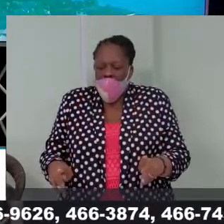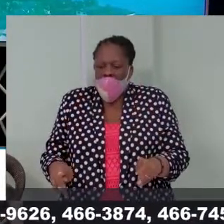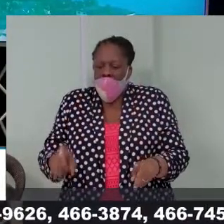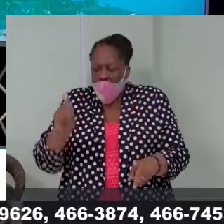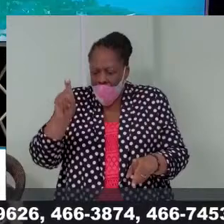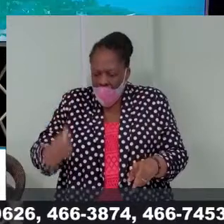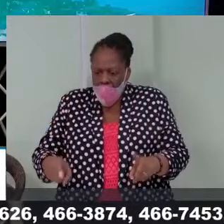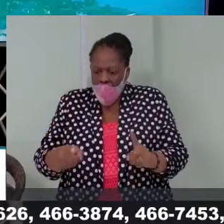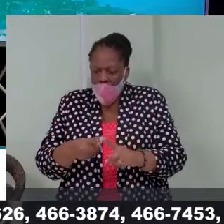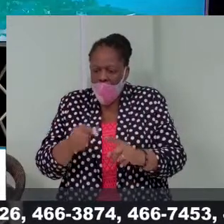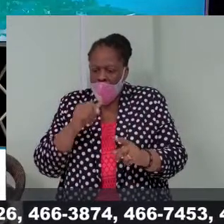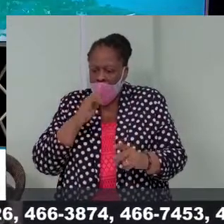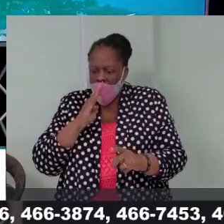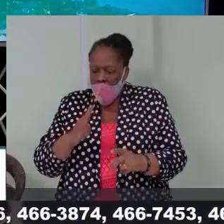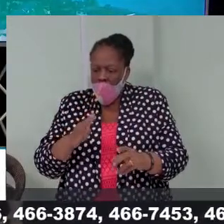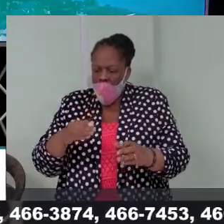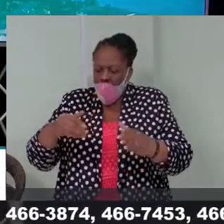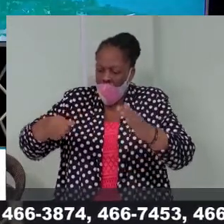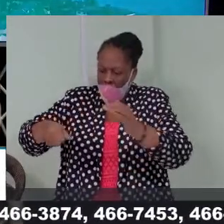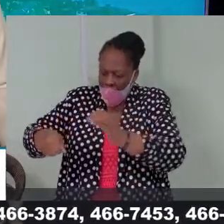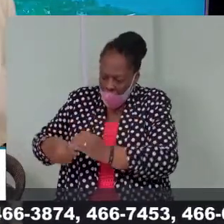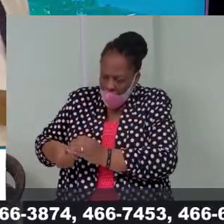at risk?